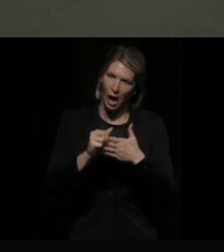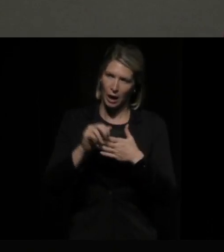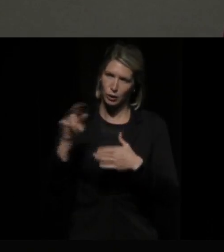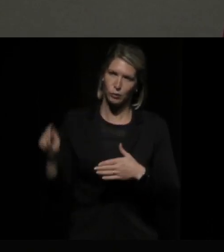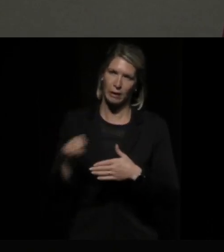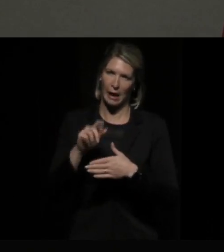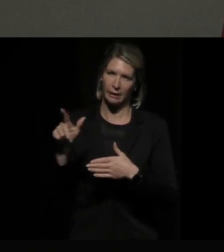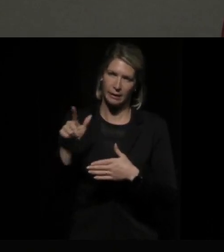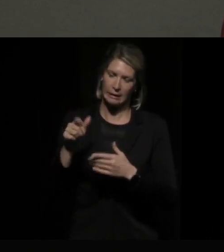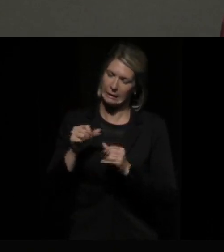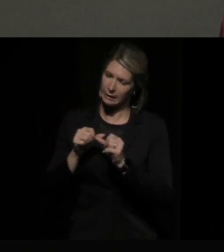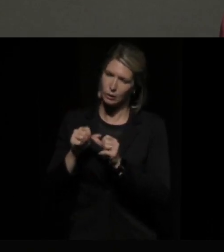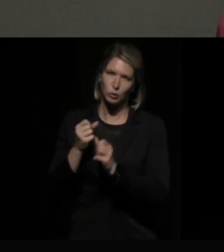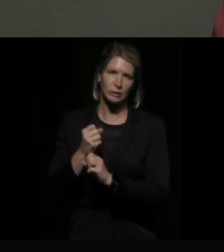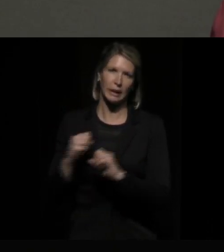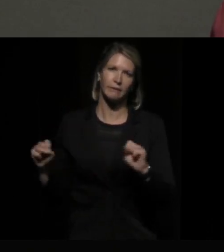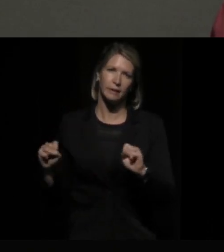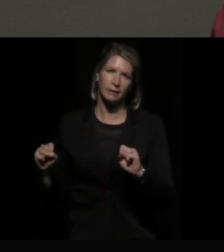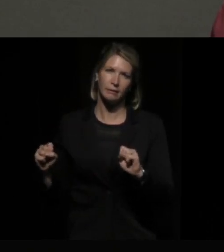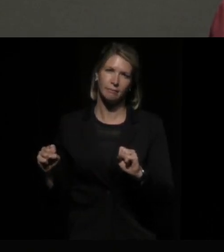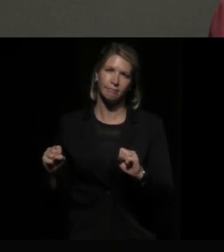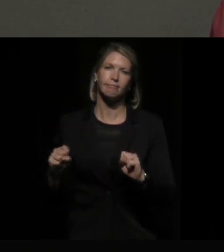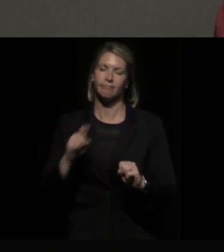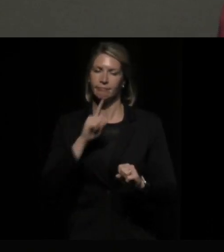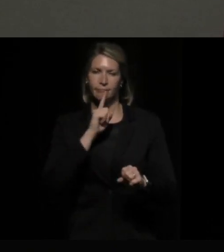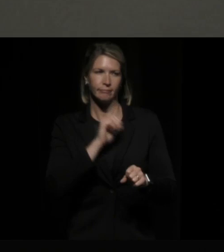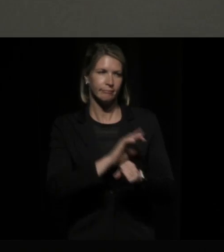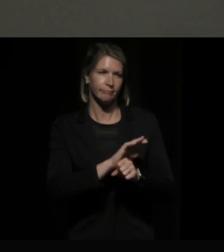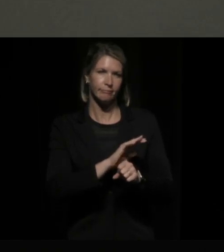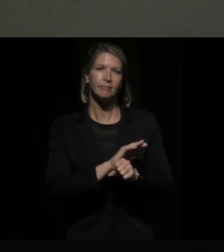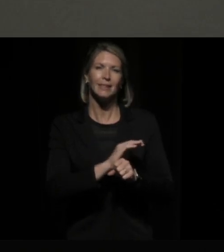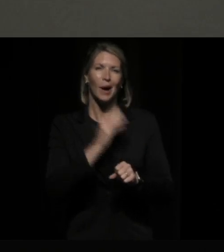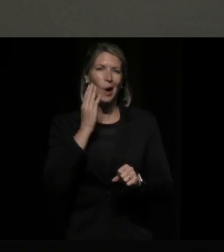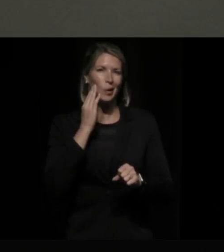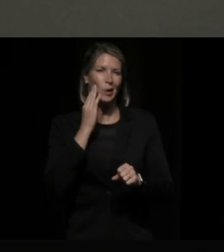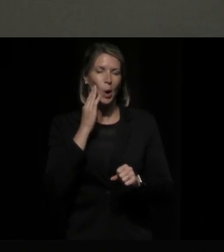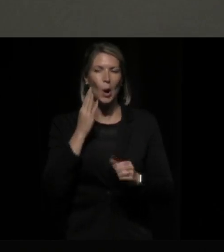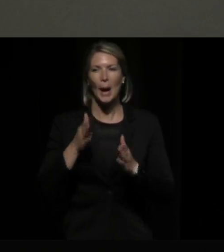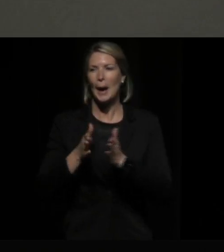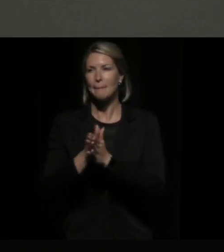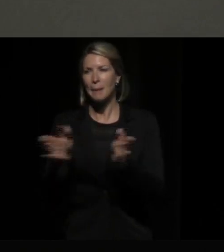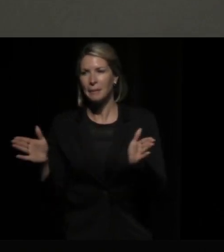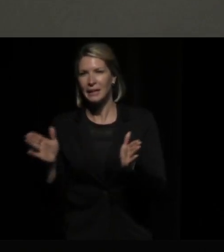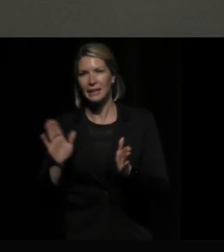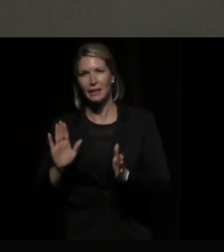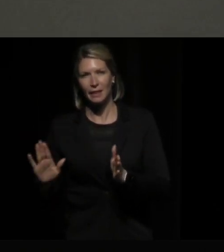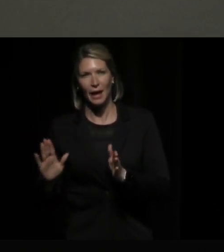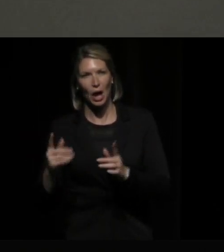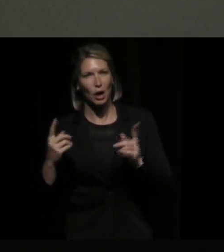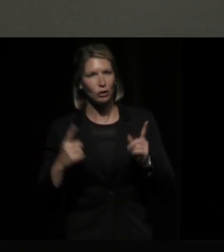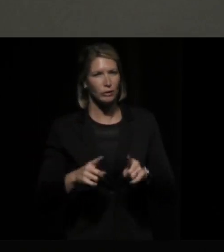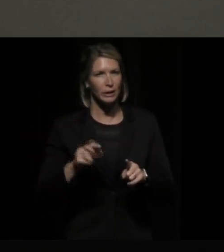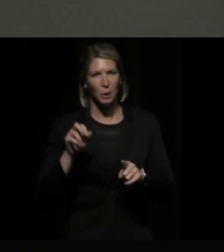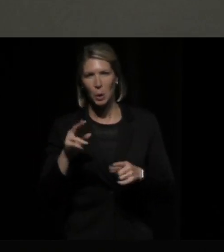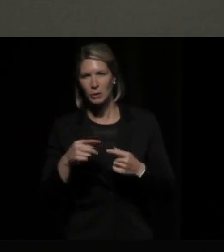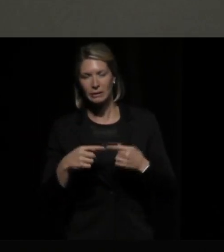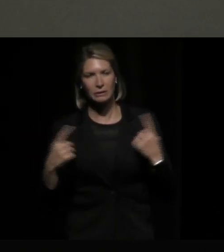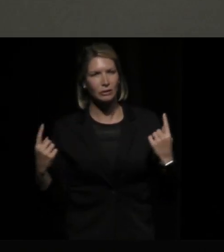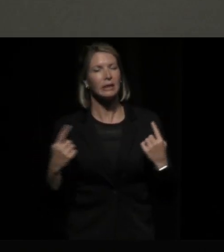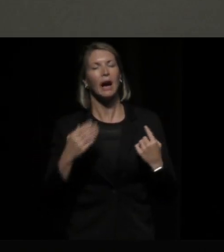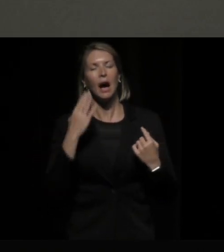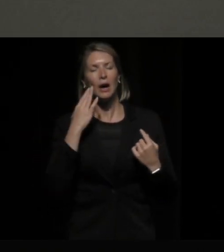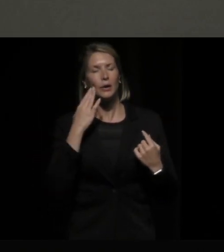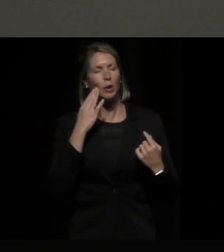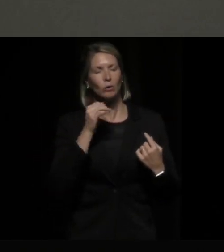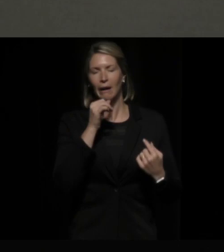safe. I can say with certainty how reassured the public has been with the decisions you've made and the actions you've taken. I know